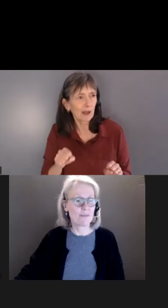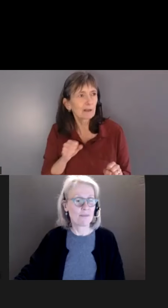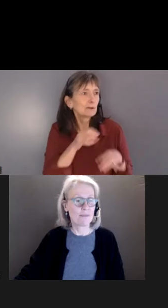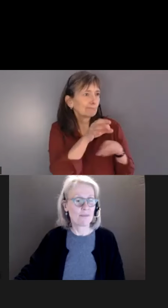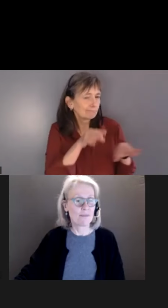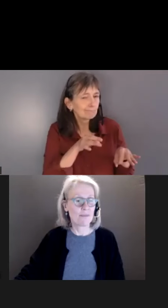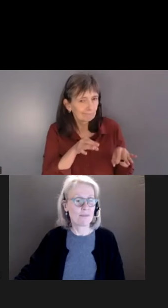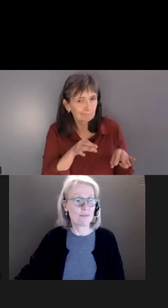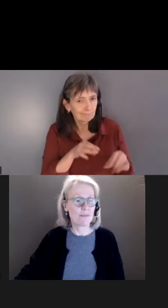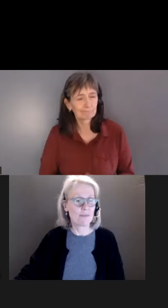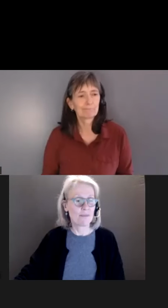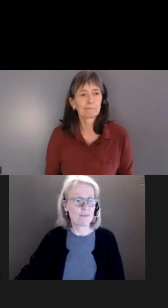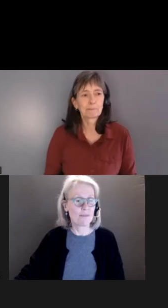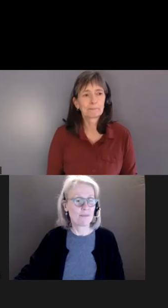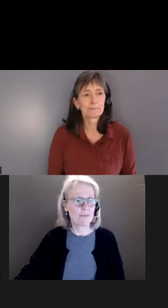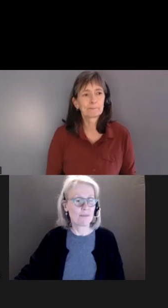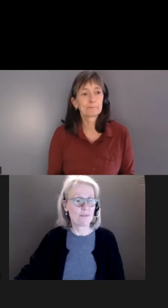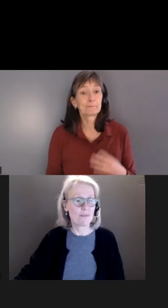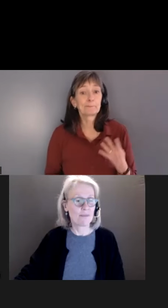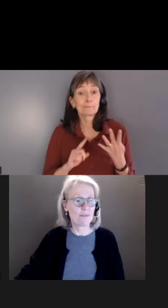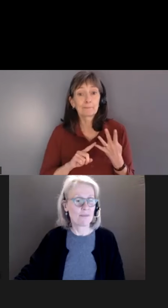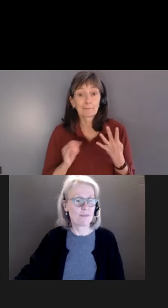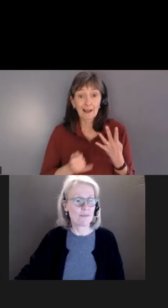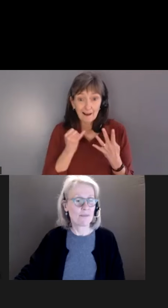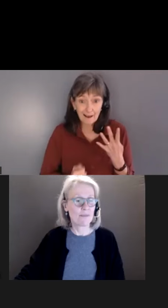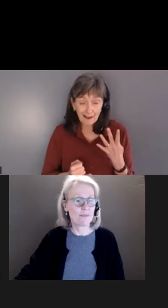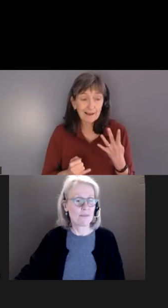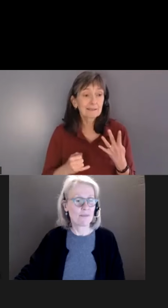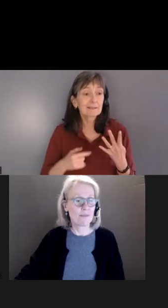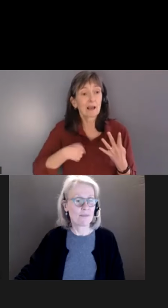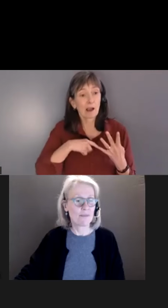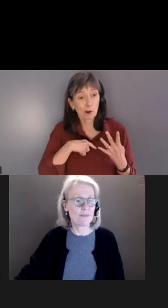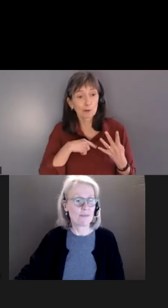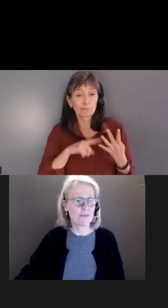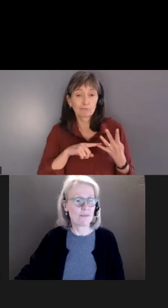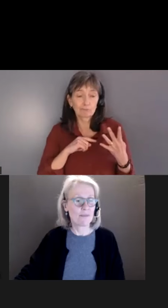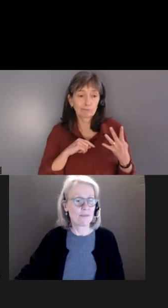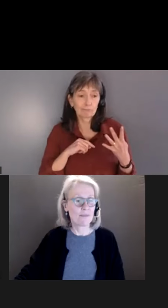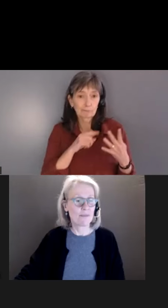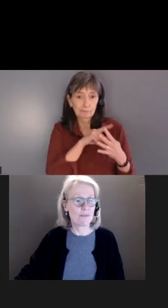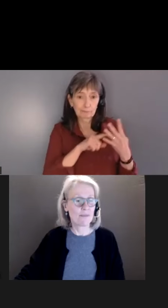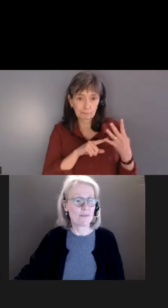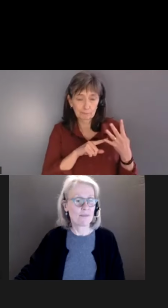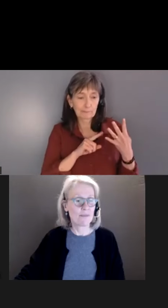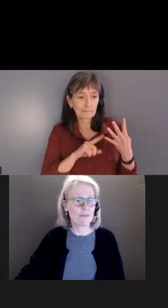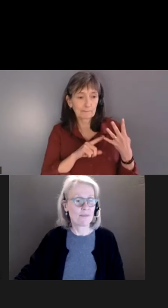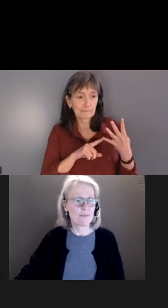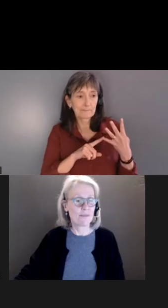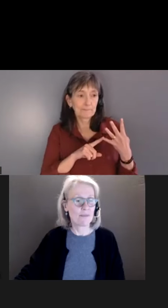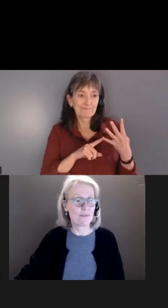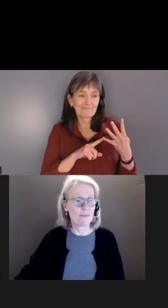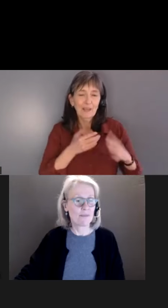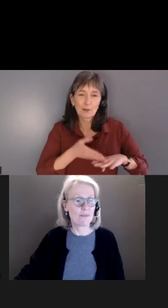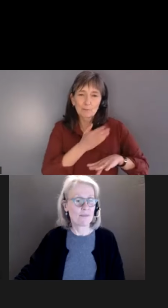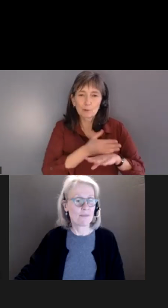And now I'm going to be moving on to the last pillar of the NIA's Aging in the Right Place framework, which focuses on improving social connections